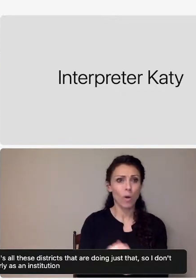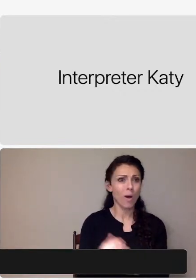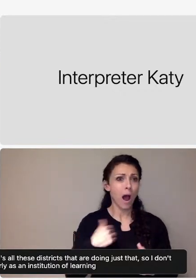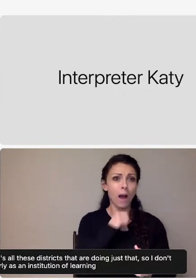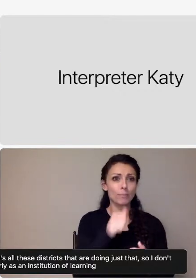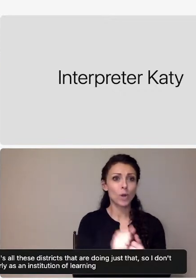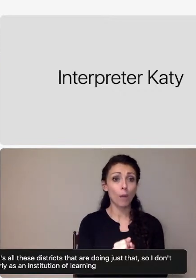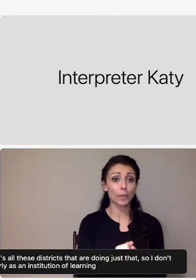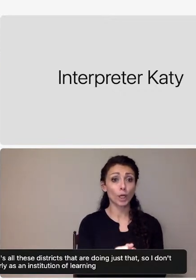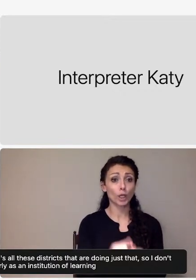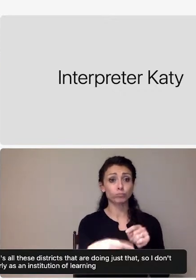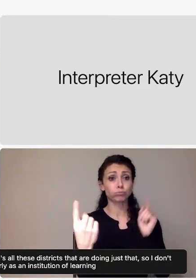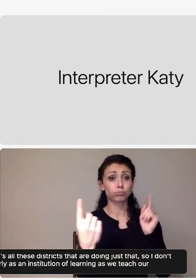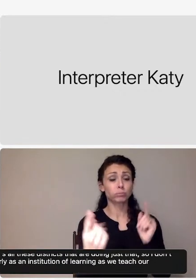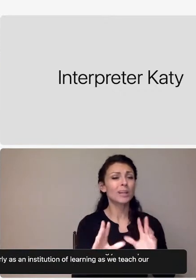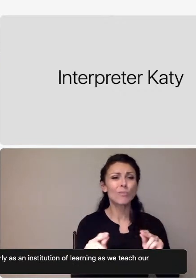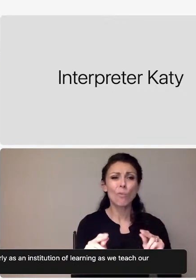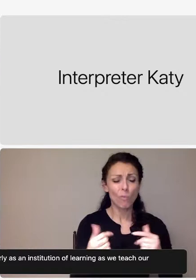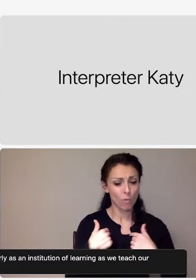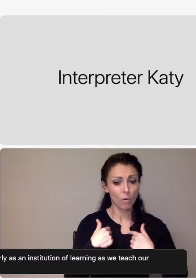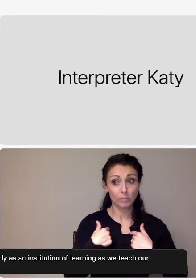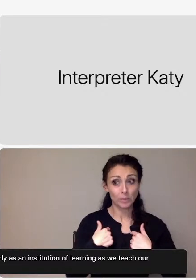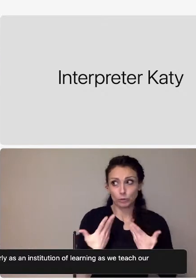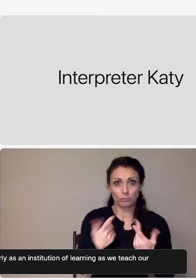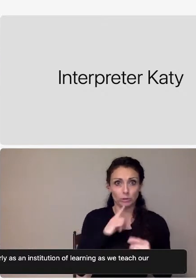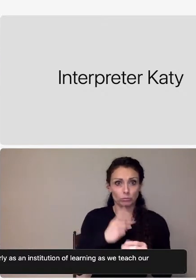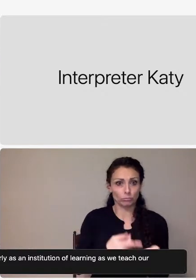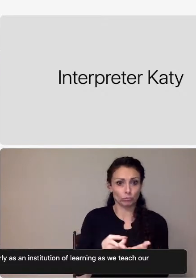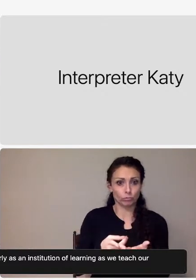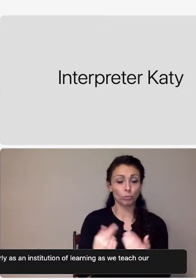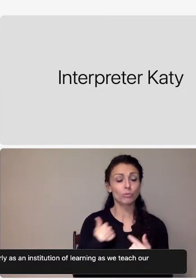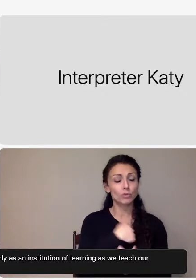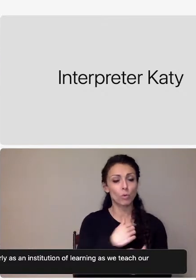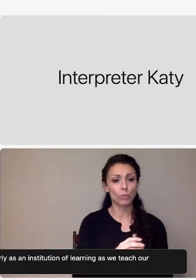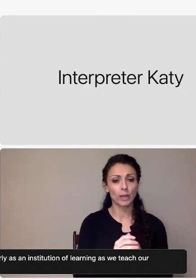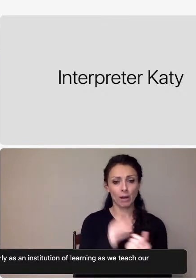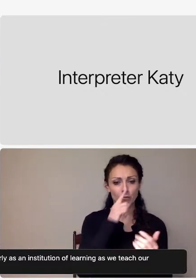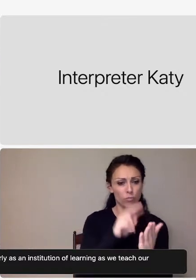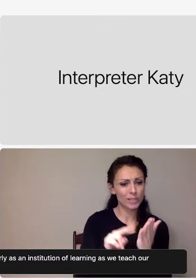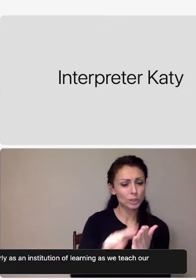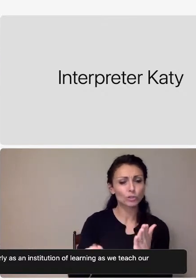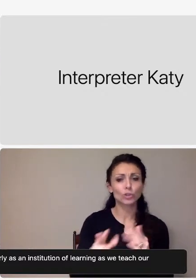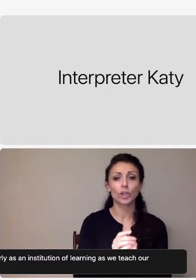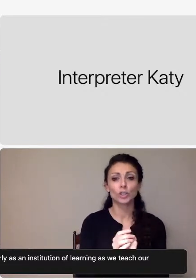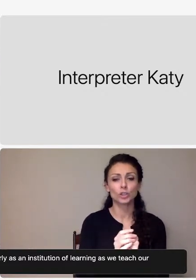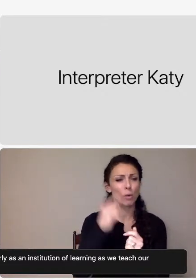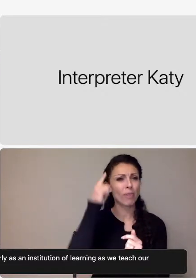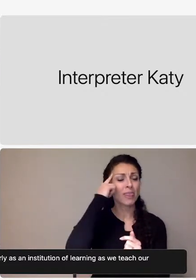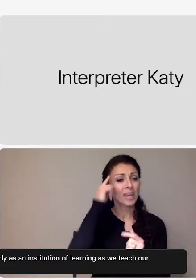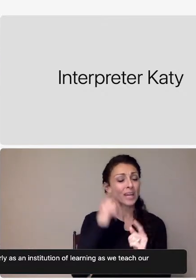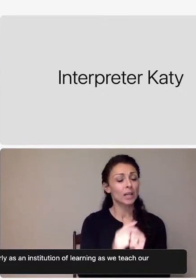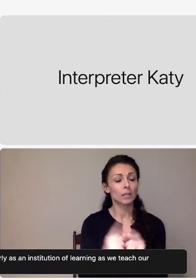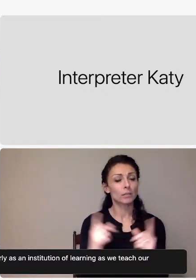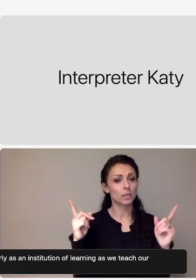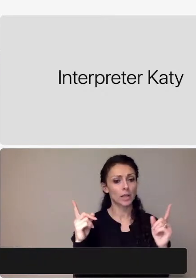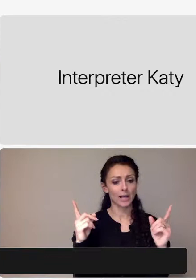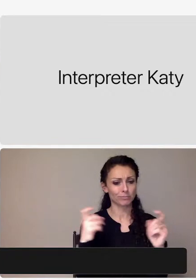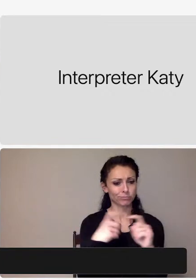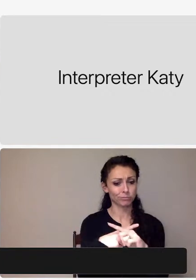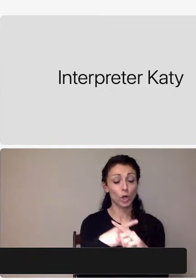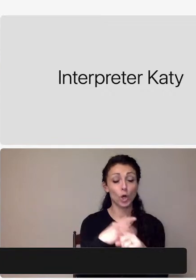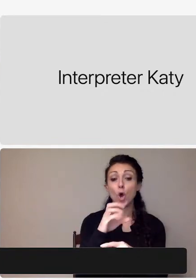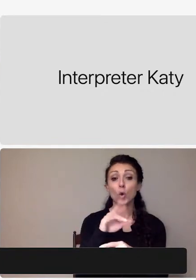teach our children to research vet think critically ask questions this is really actually a brilliant